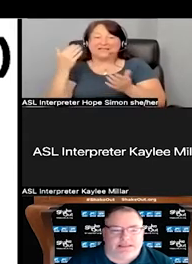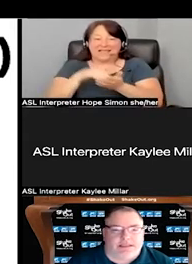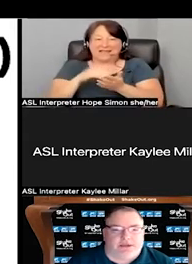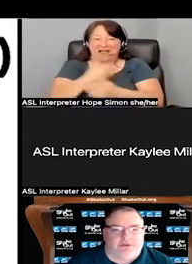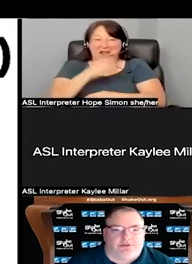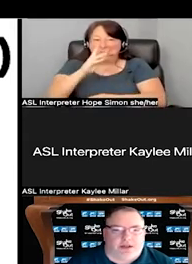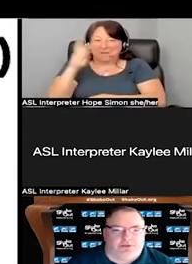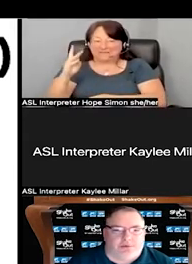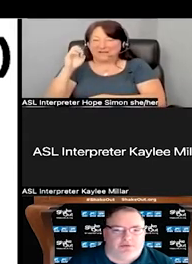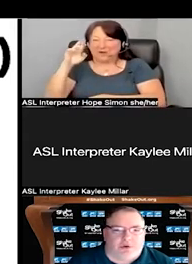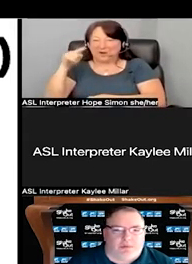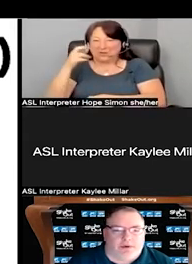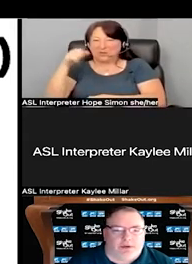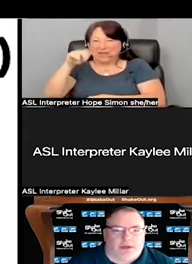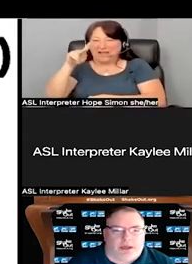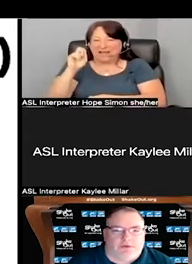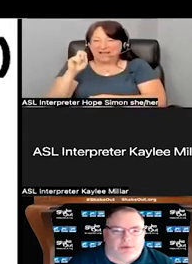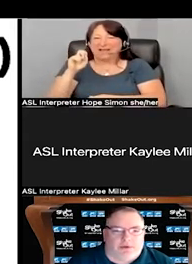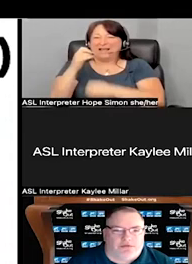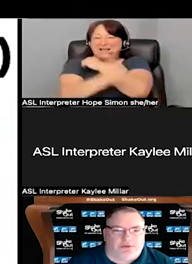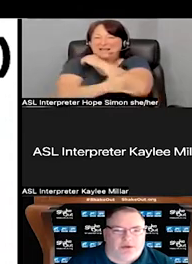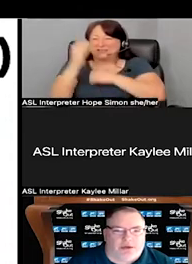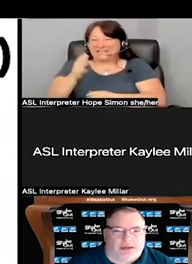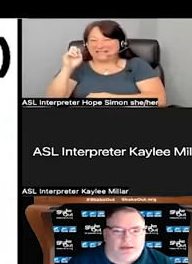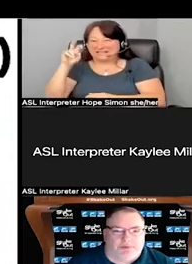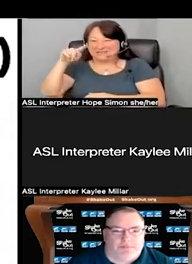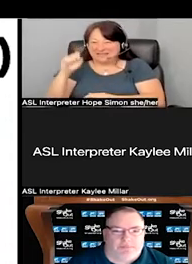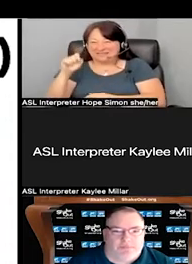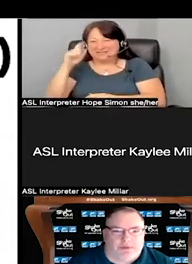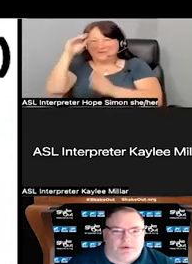earthquakecountry.org/events to fill out a simple form to request